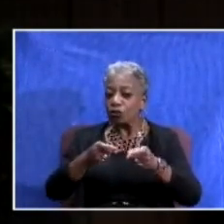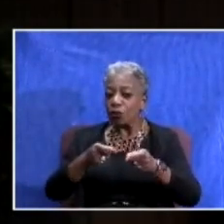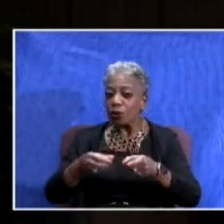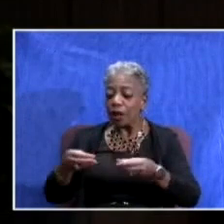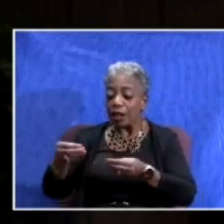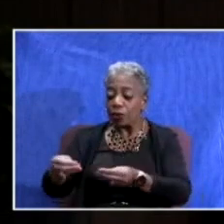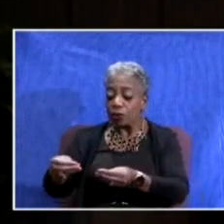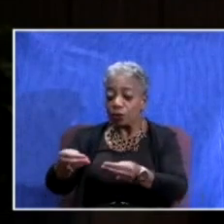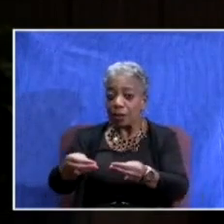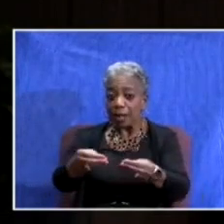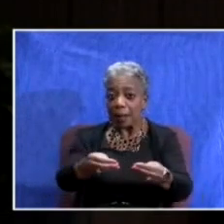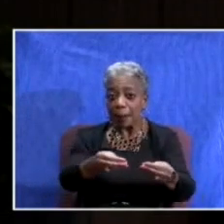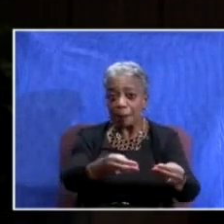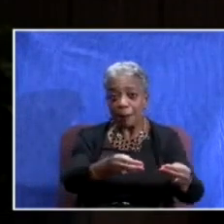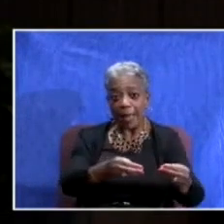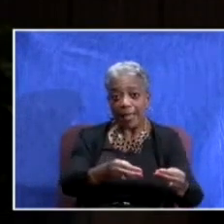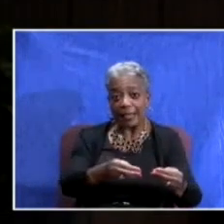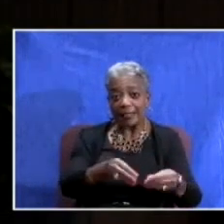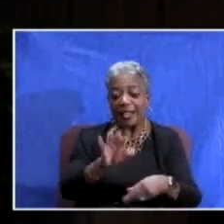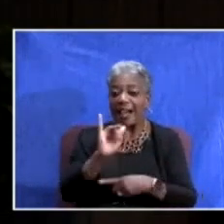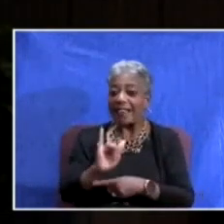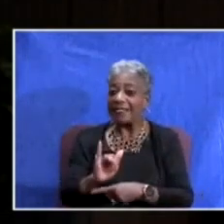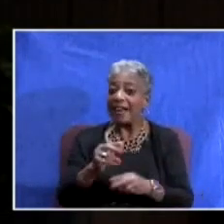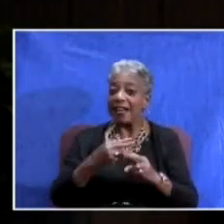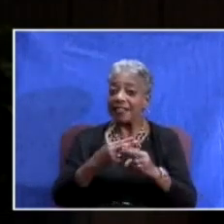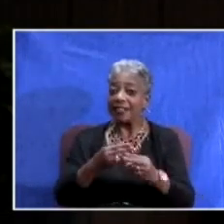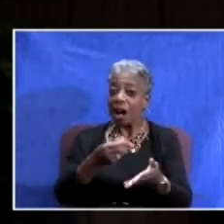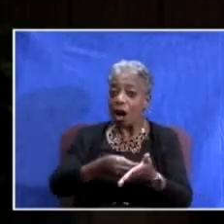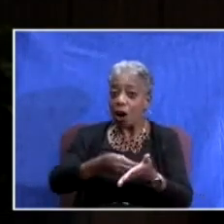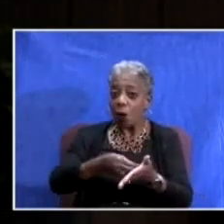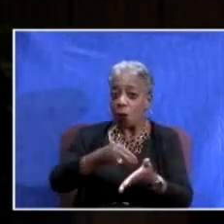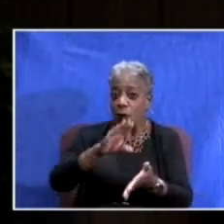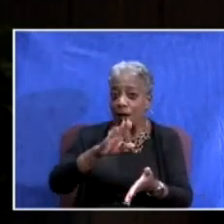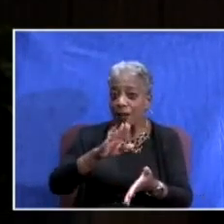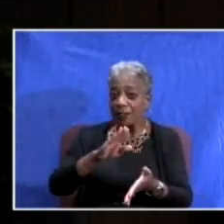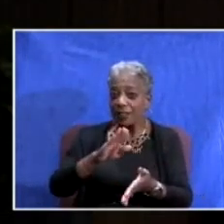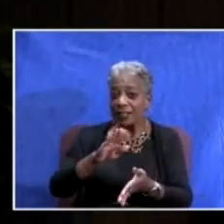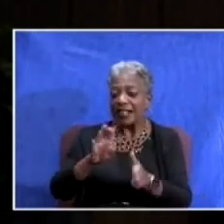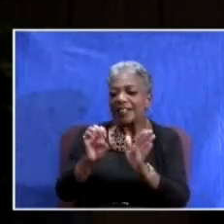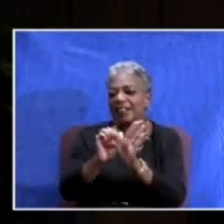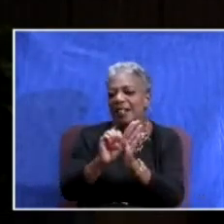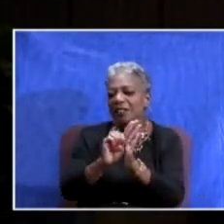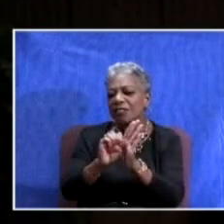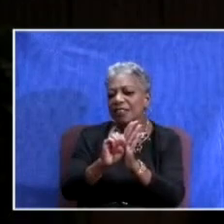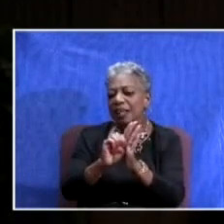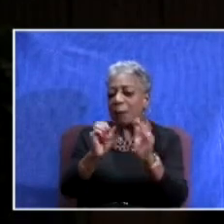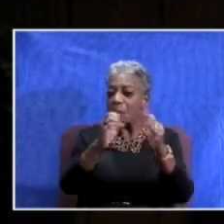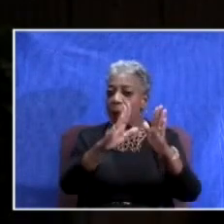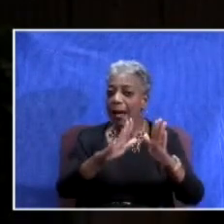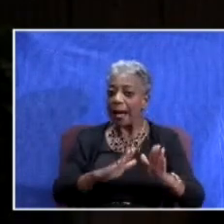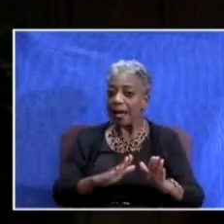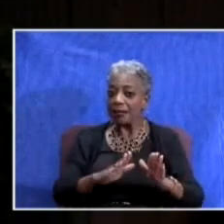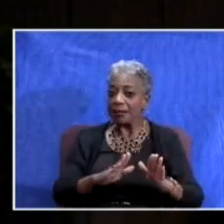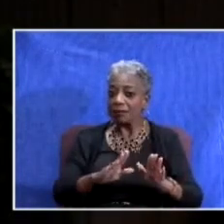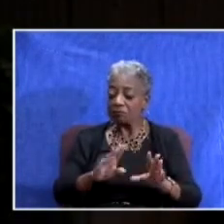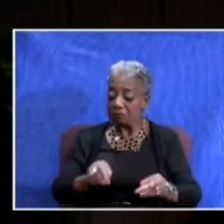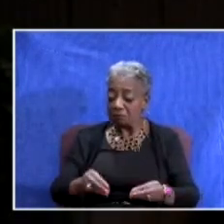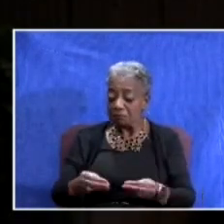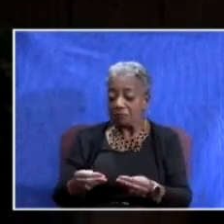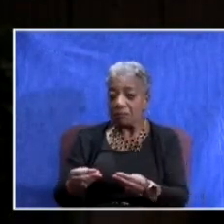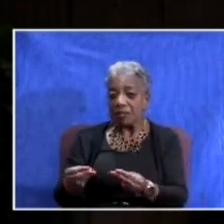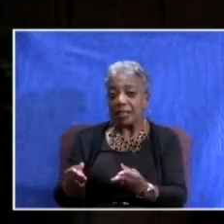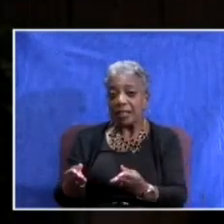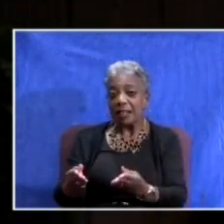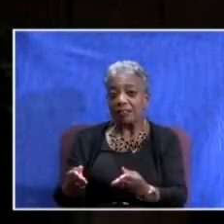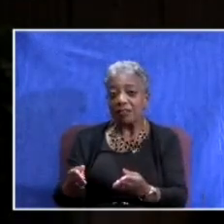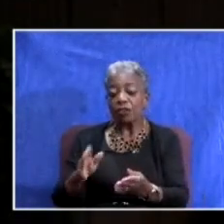family. That's your wealth. I got a house. It's paid for. Pass that down to my kids. Barnett